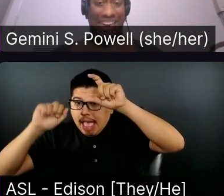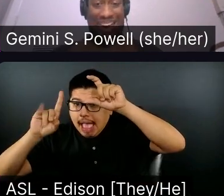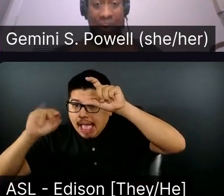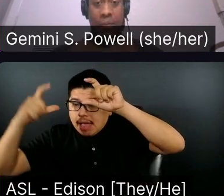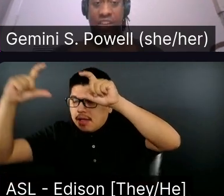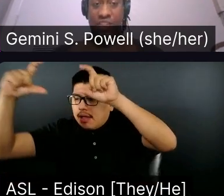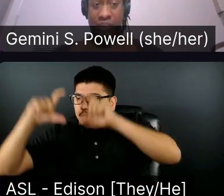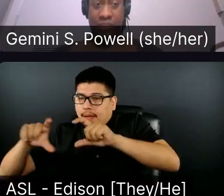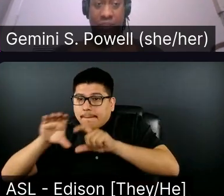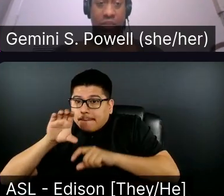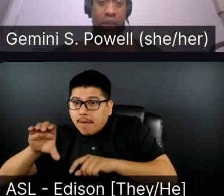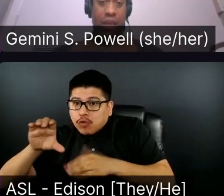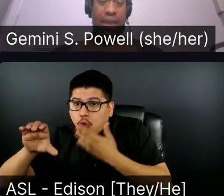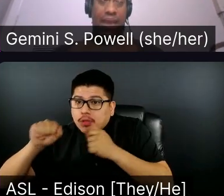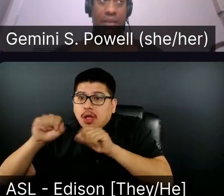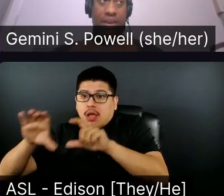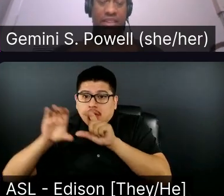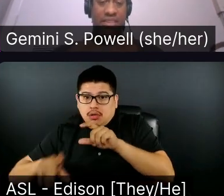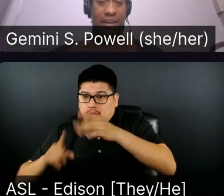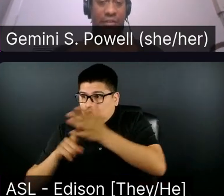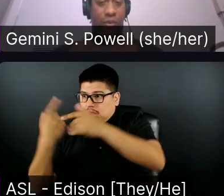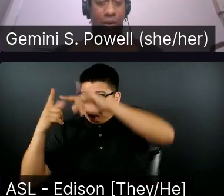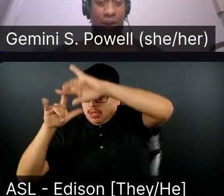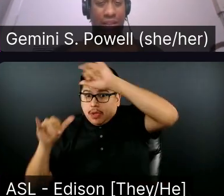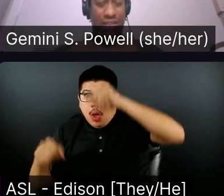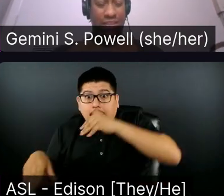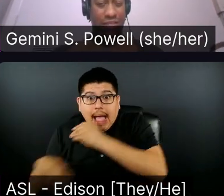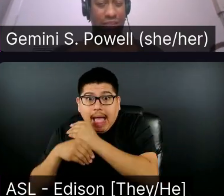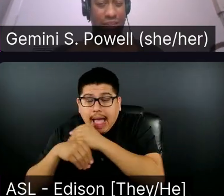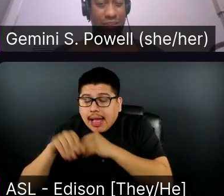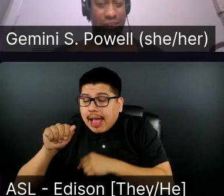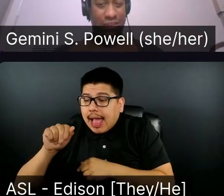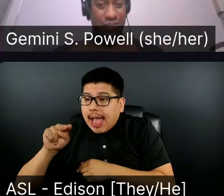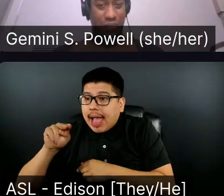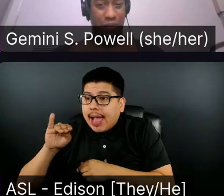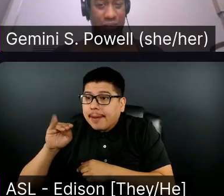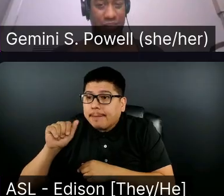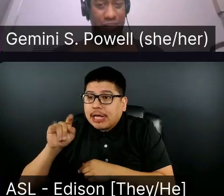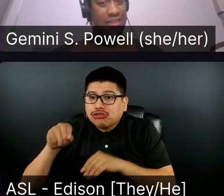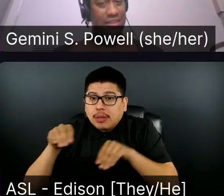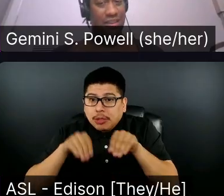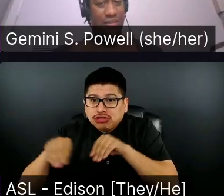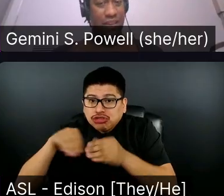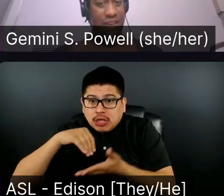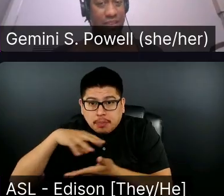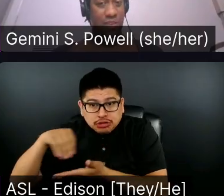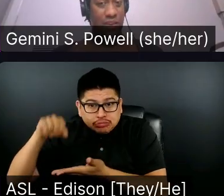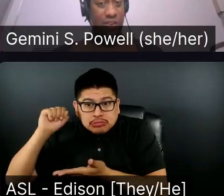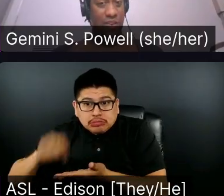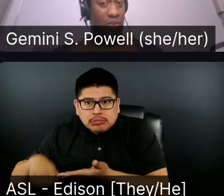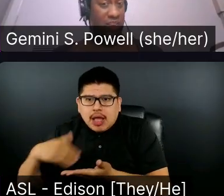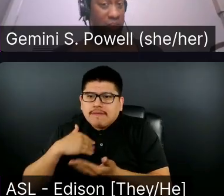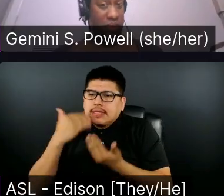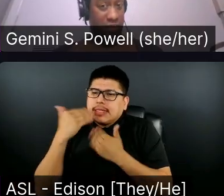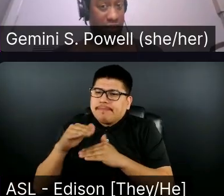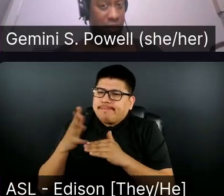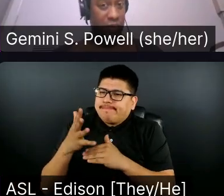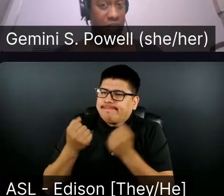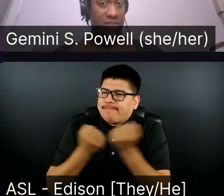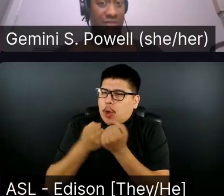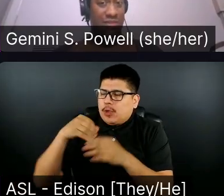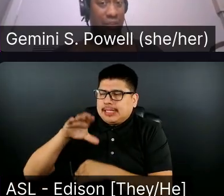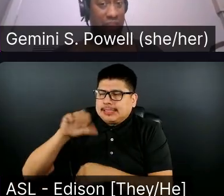also add animations. Animations have relatively limited support in CSS because we do